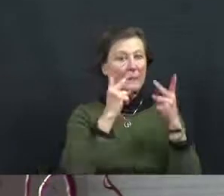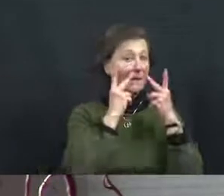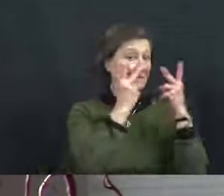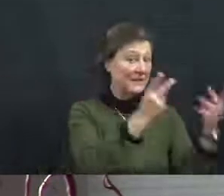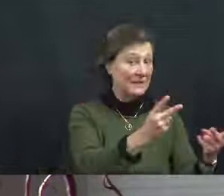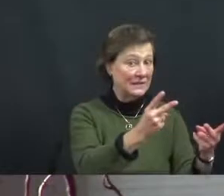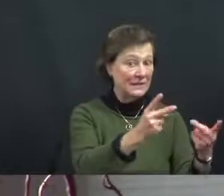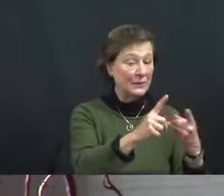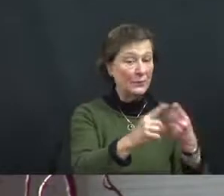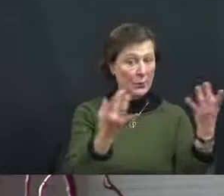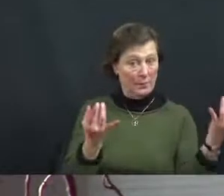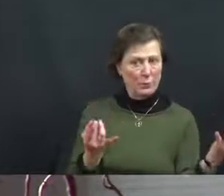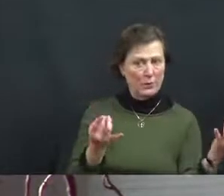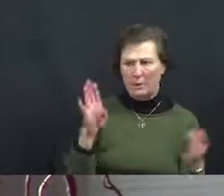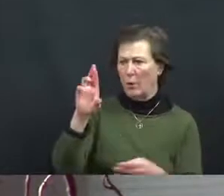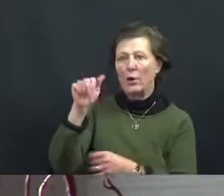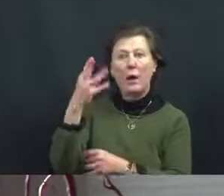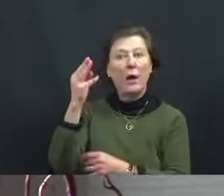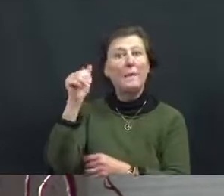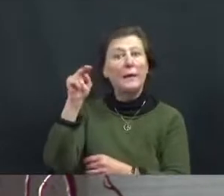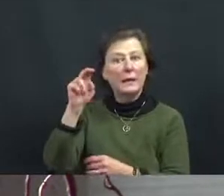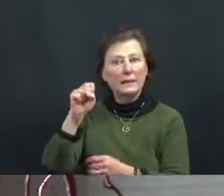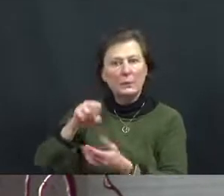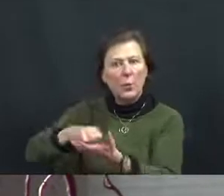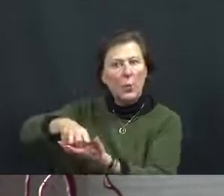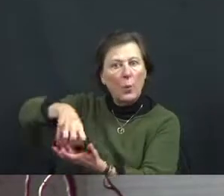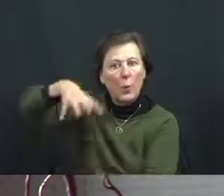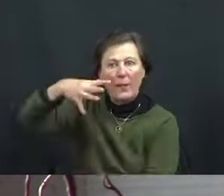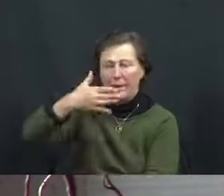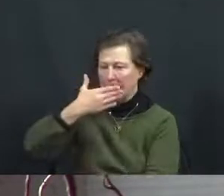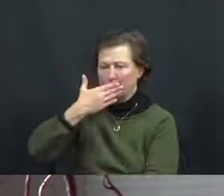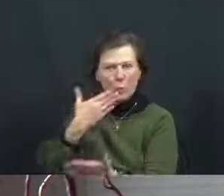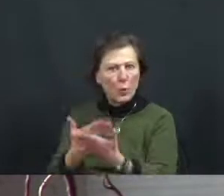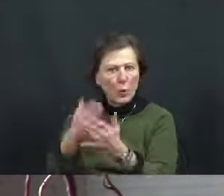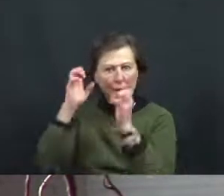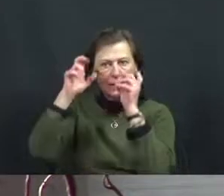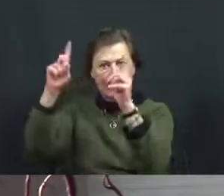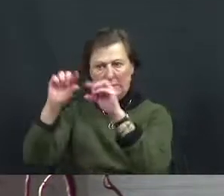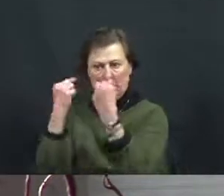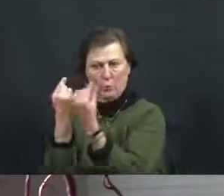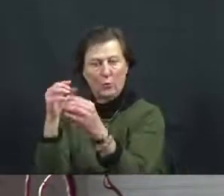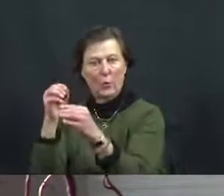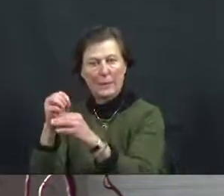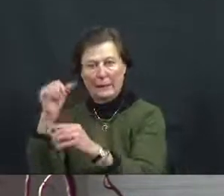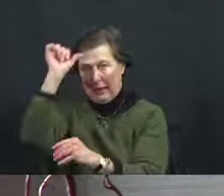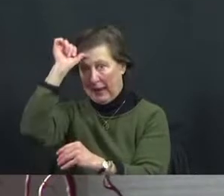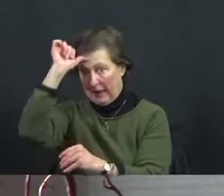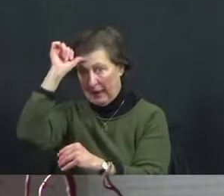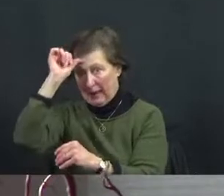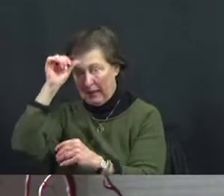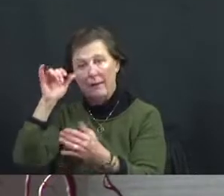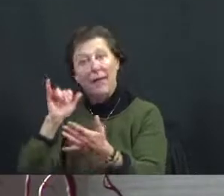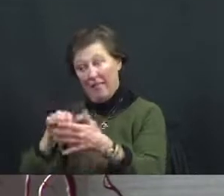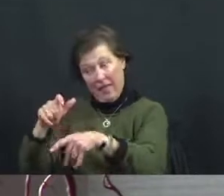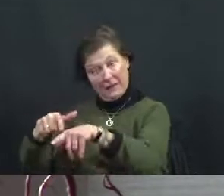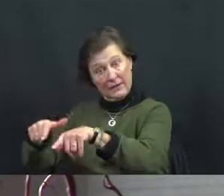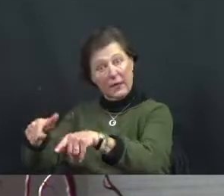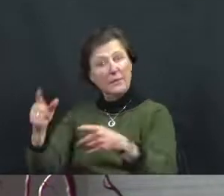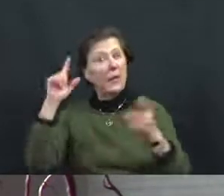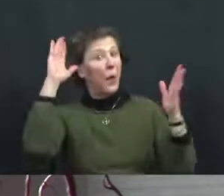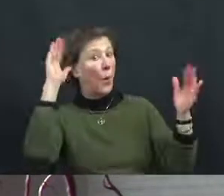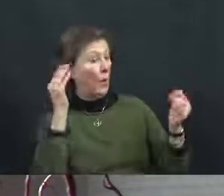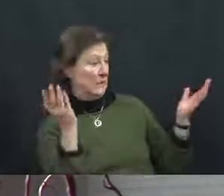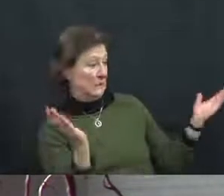the Brahmins were the wealthiest and best educated religious group in India. On this occasion, they hoped to